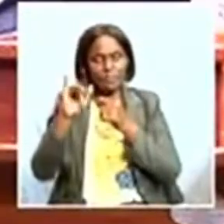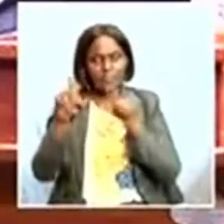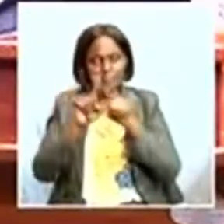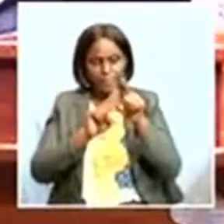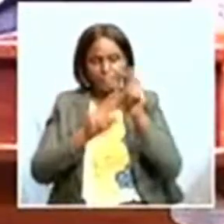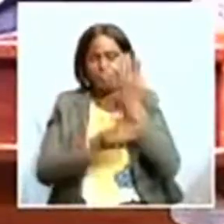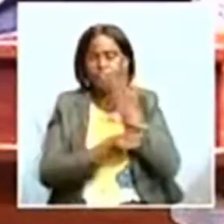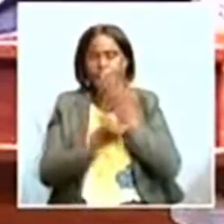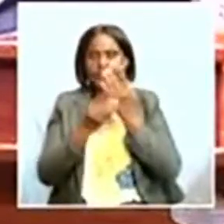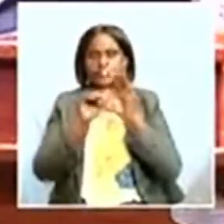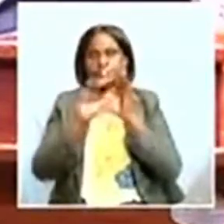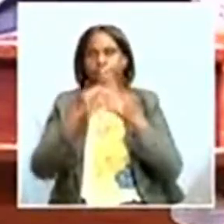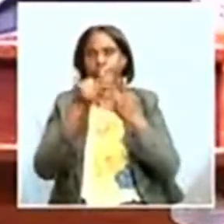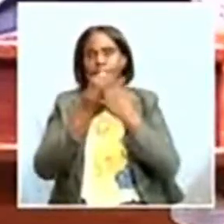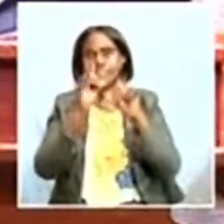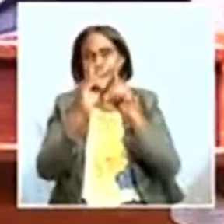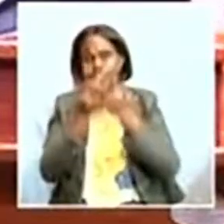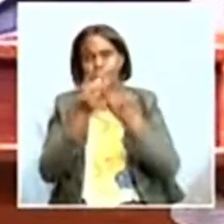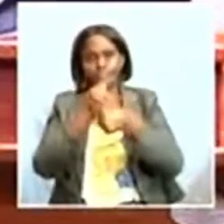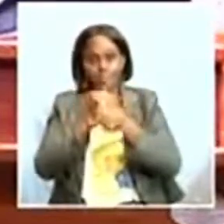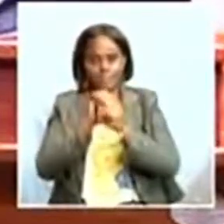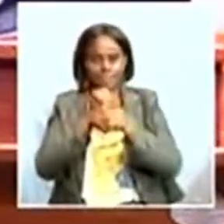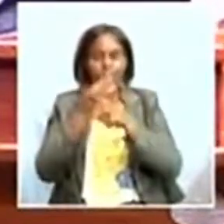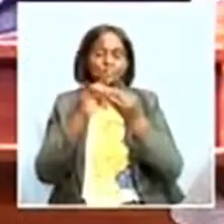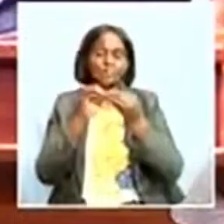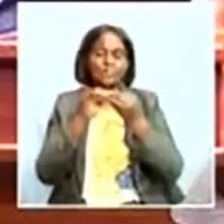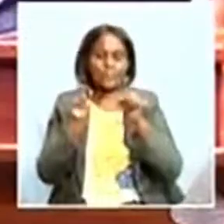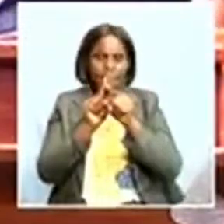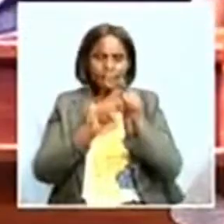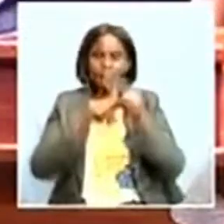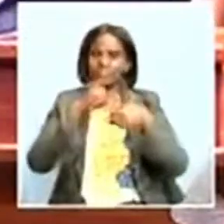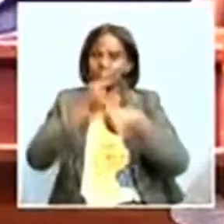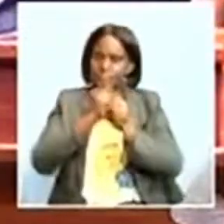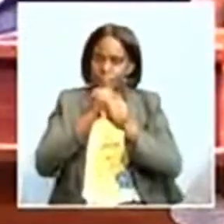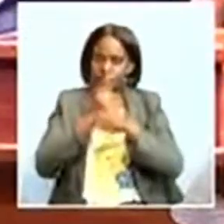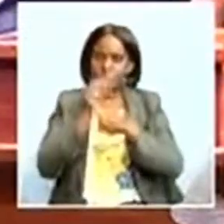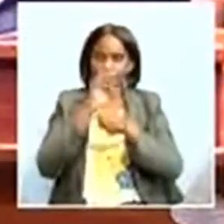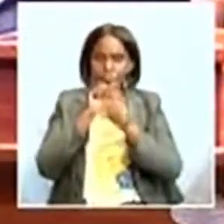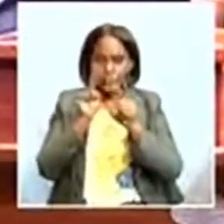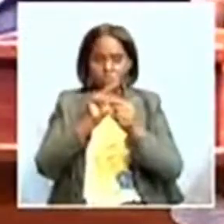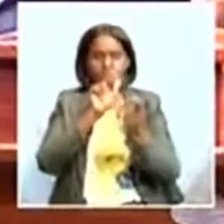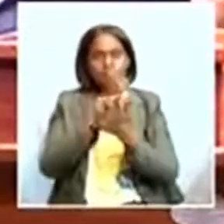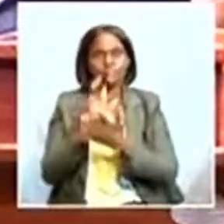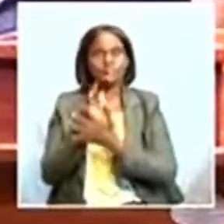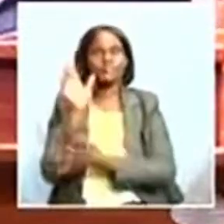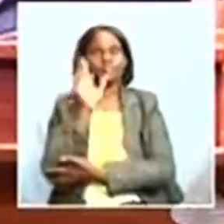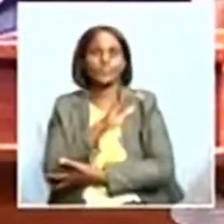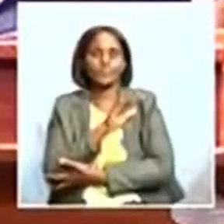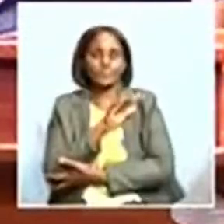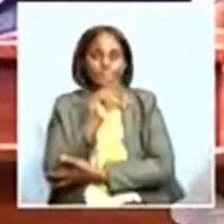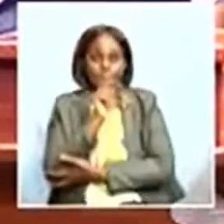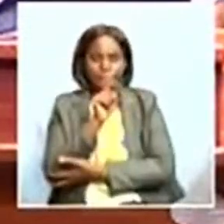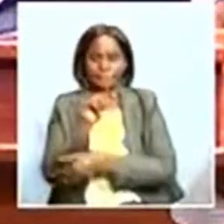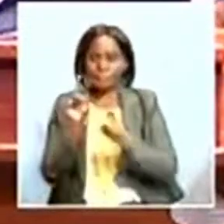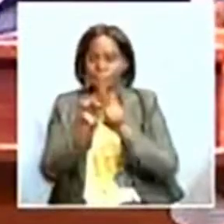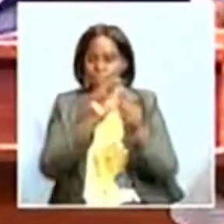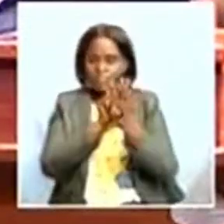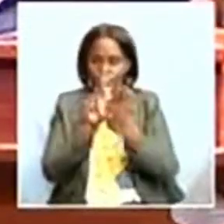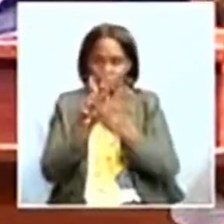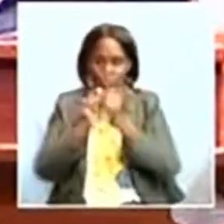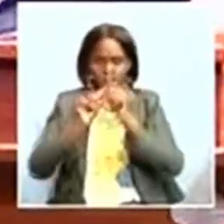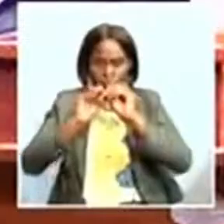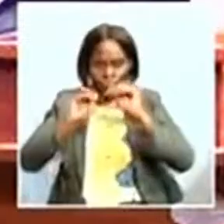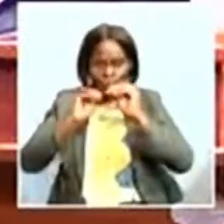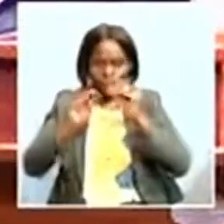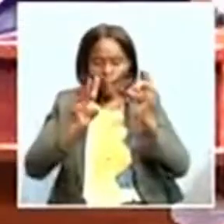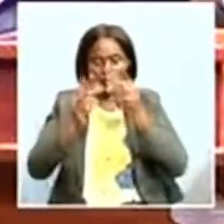30 districts, consolidated, validated, and approved. The syllabi and teaching modules